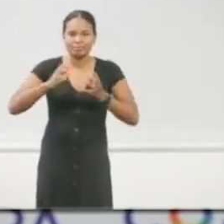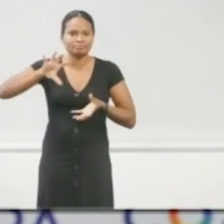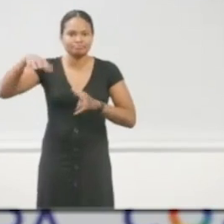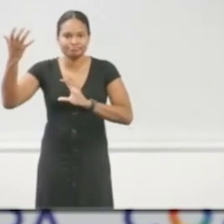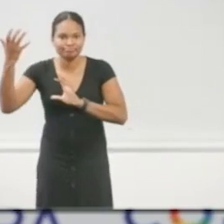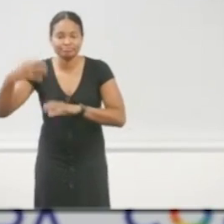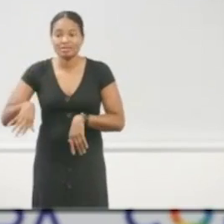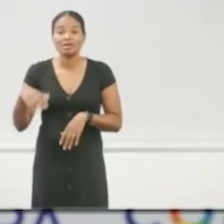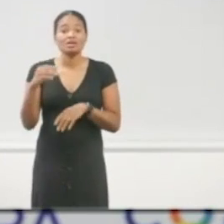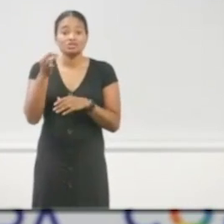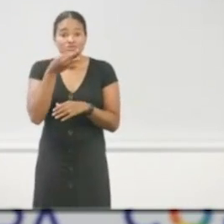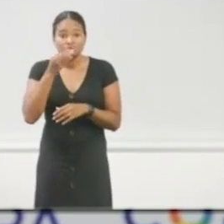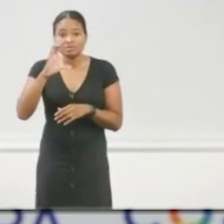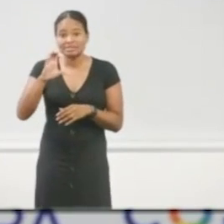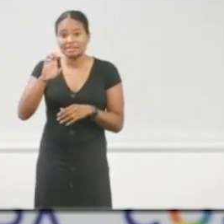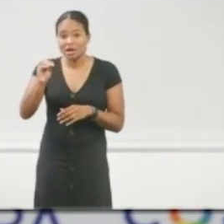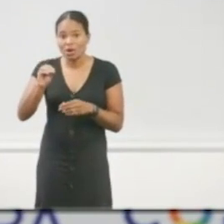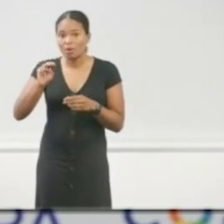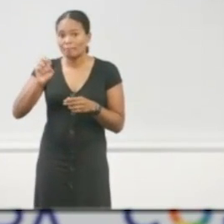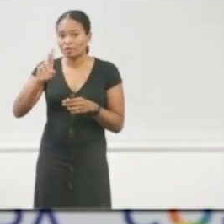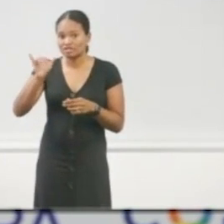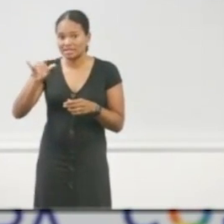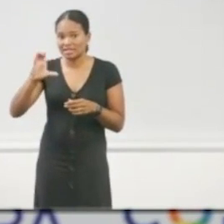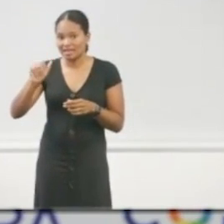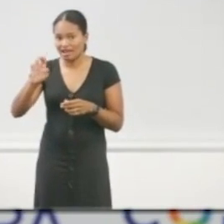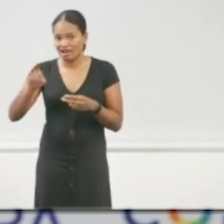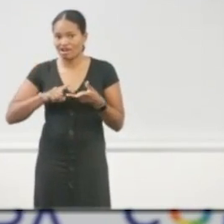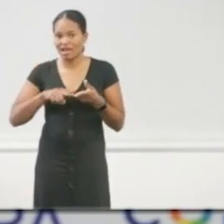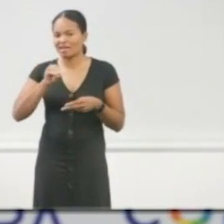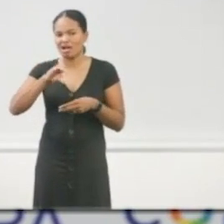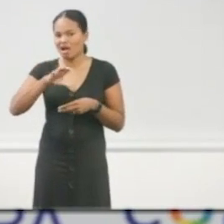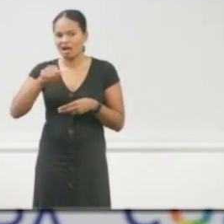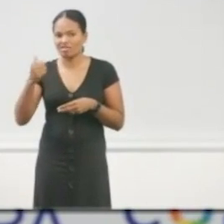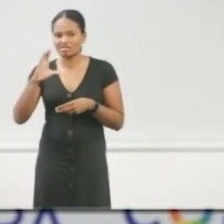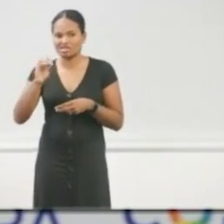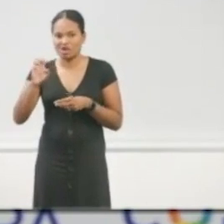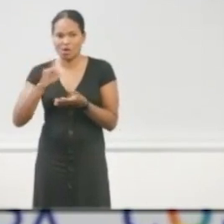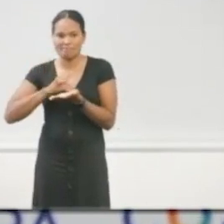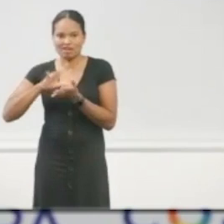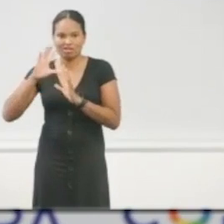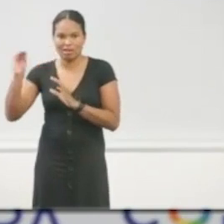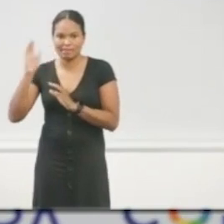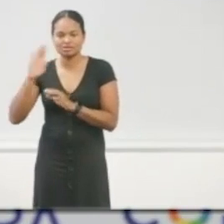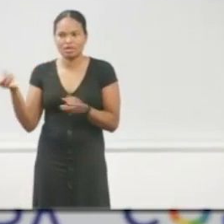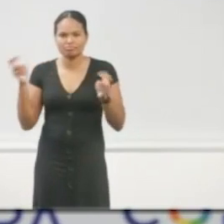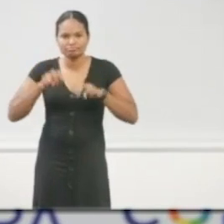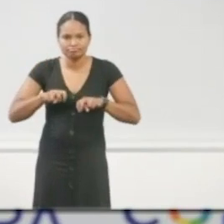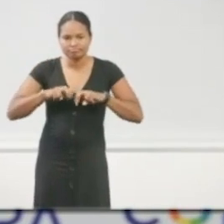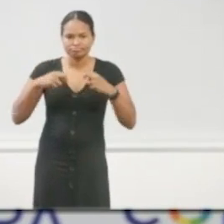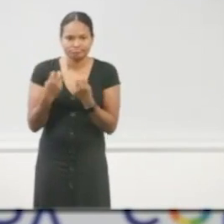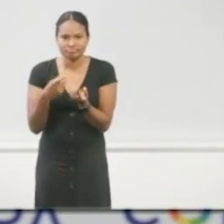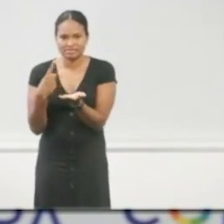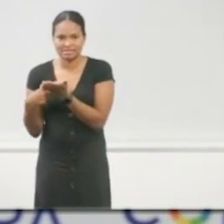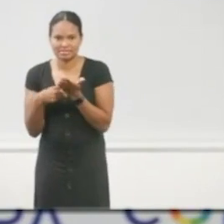and the CEO of Copa Health up here, Tad Gary and Char Rajavi Piper, talking about that. There's so many things that are affected by